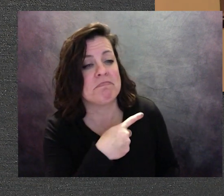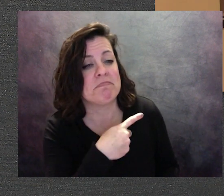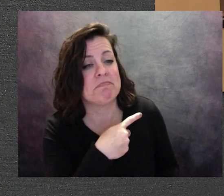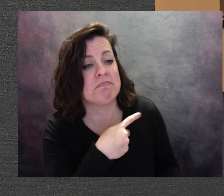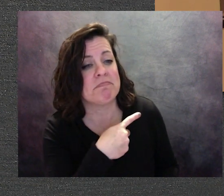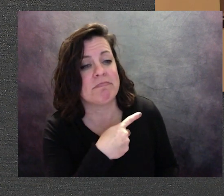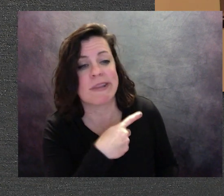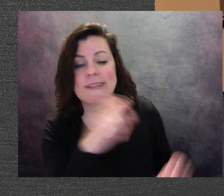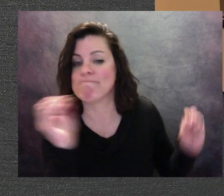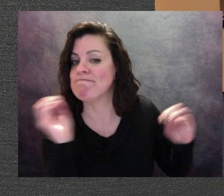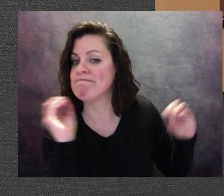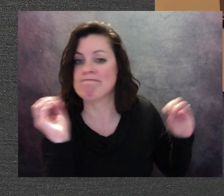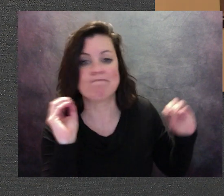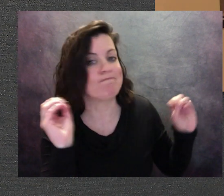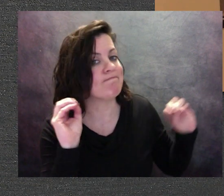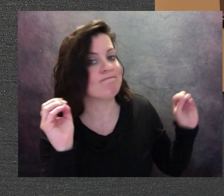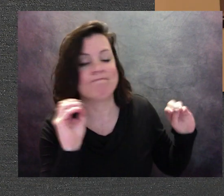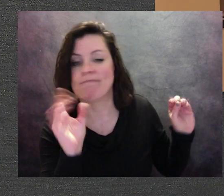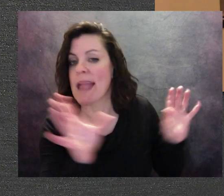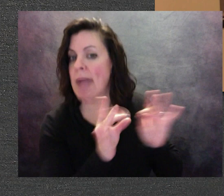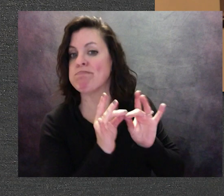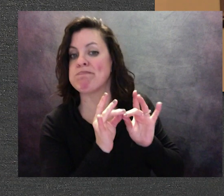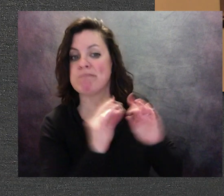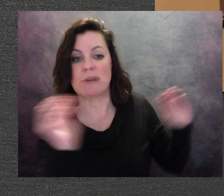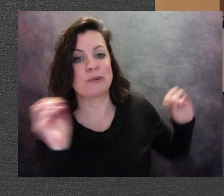Oh, no, it's not sticking.